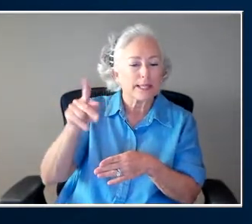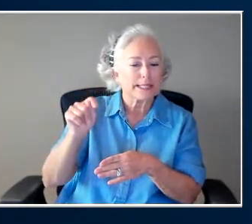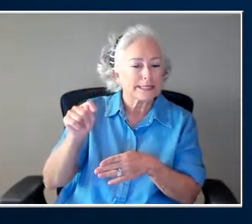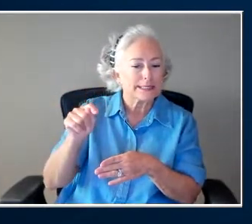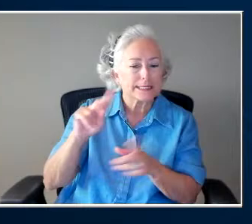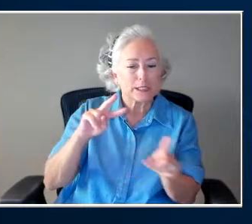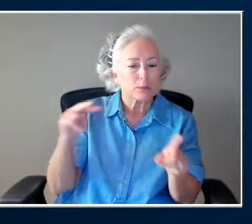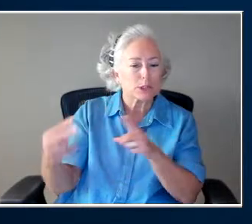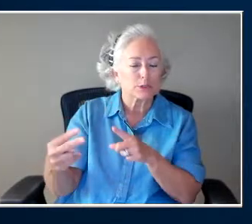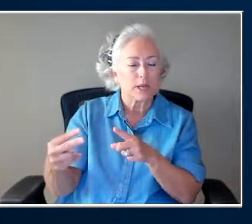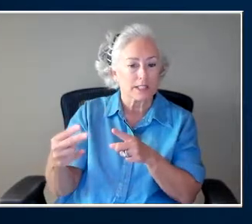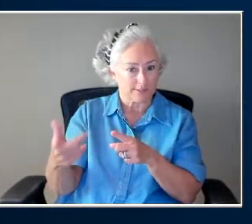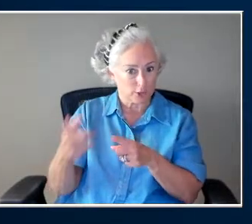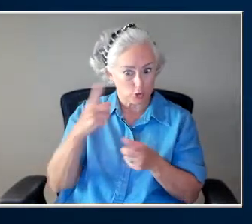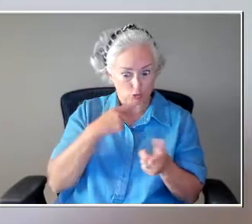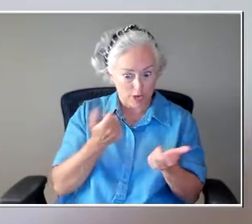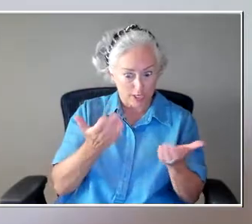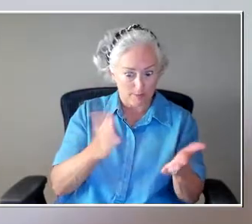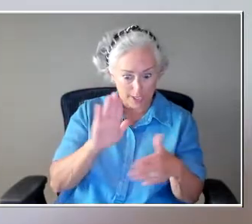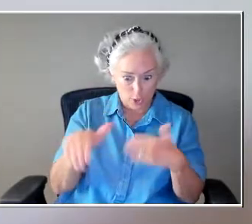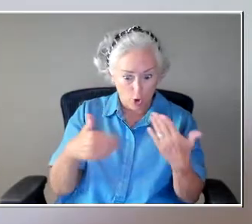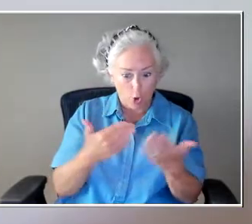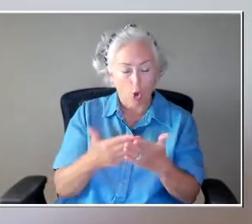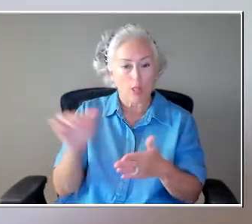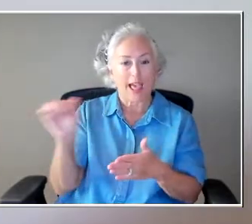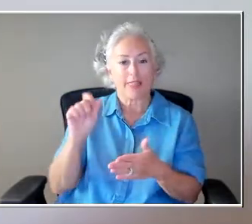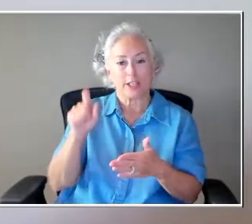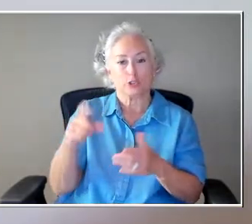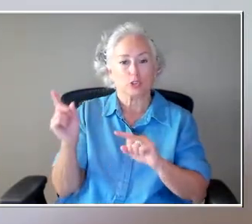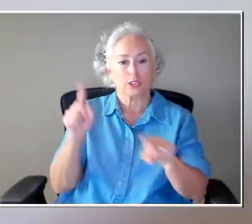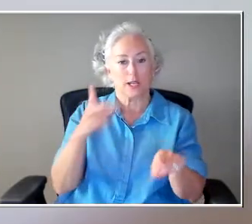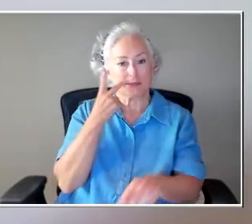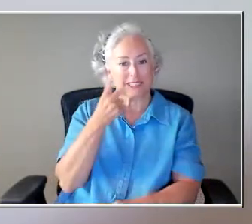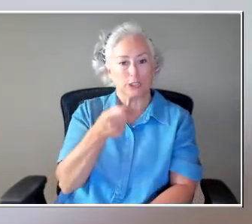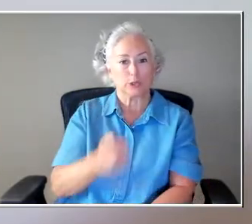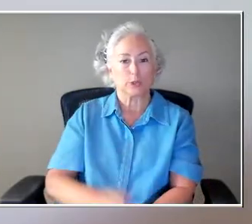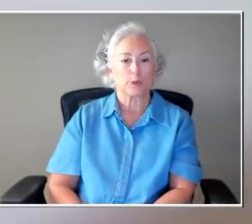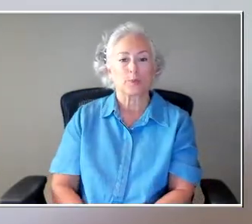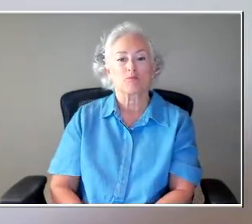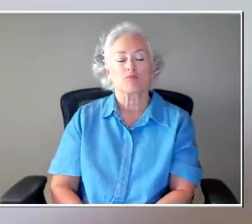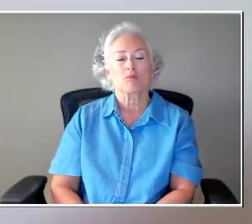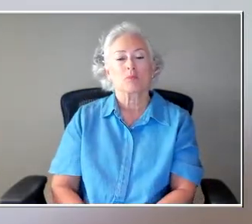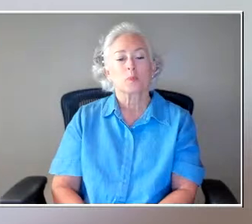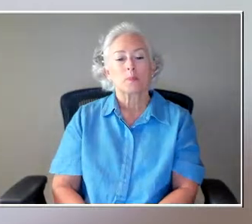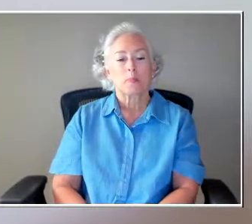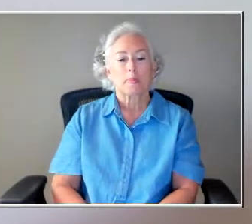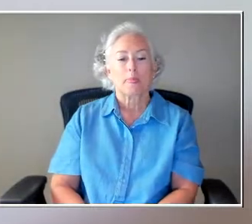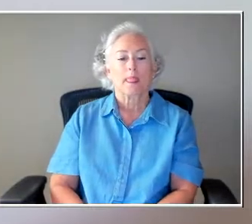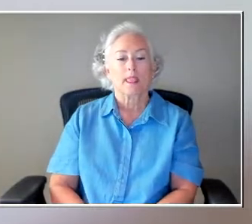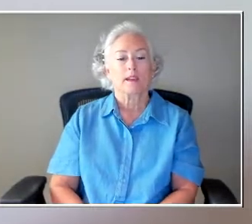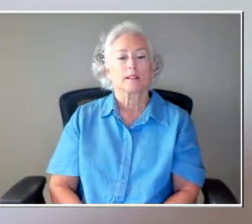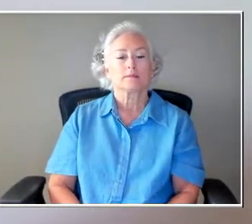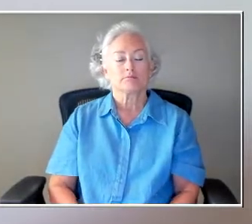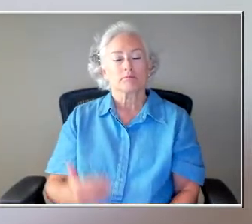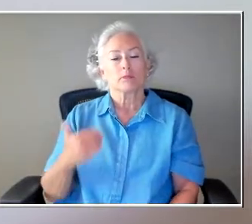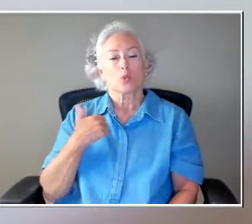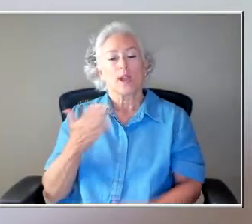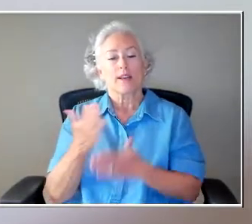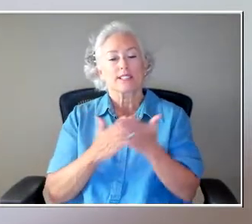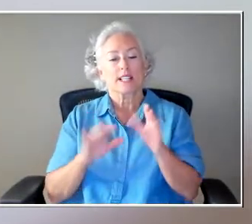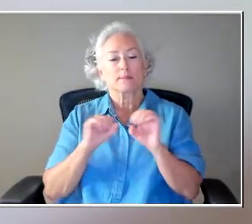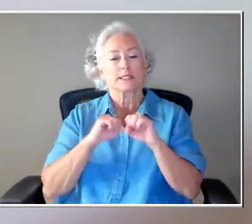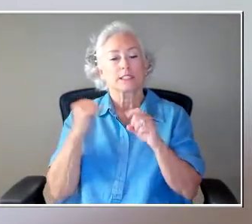all athletes to come in to see you? Yeah, so I mean, there's instances where we can